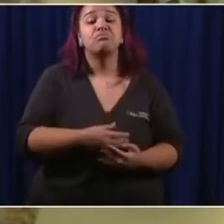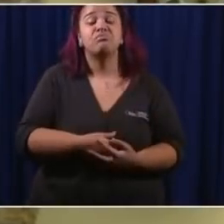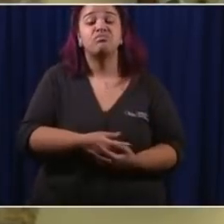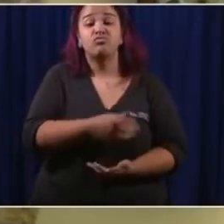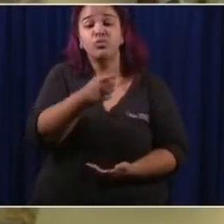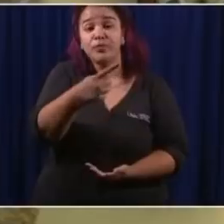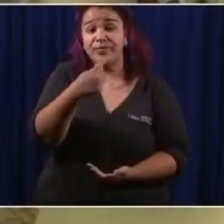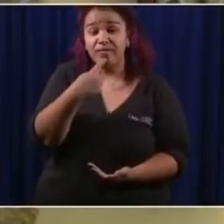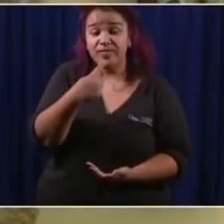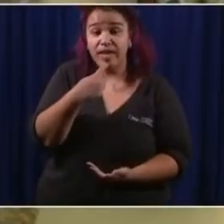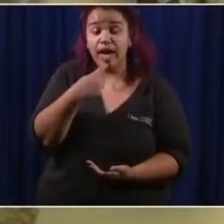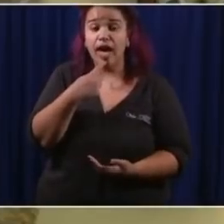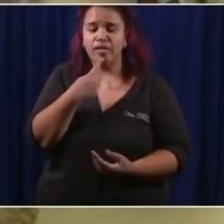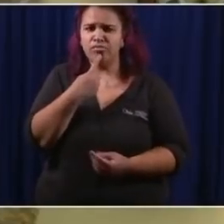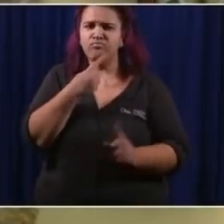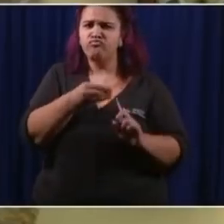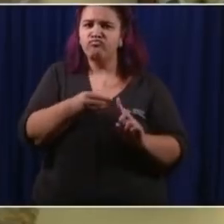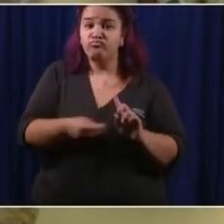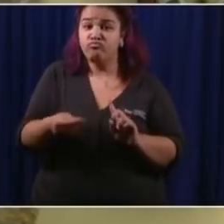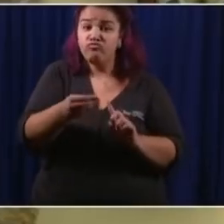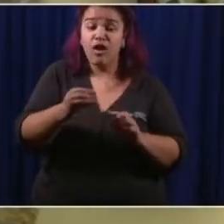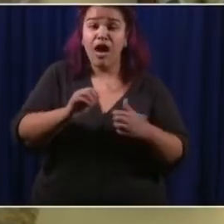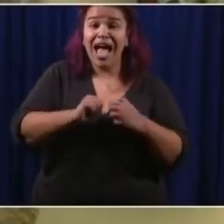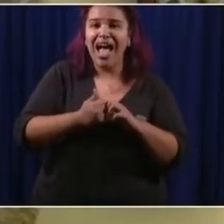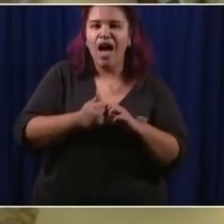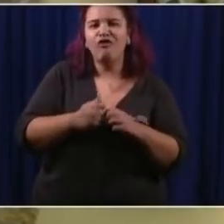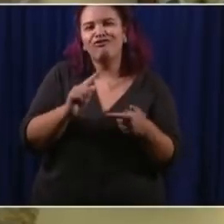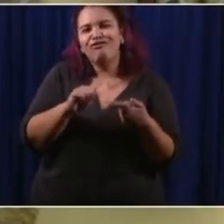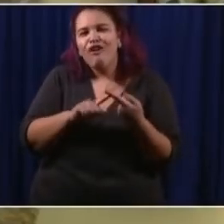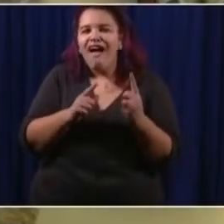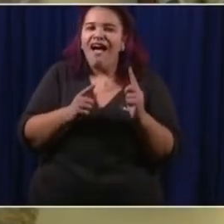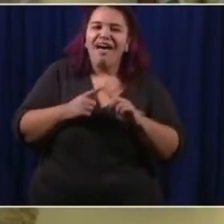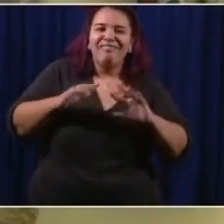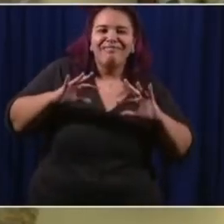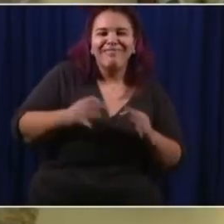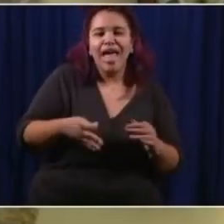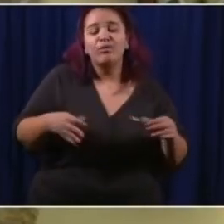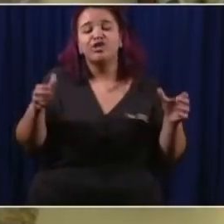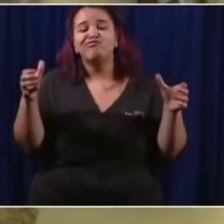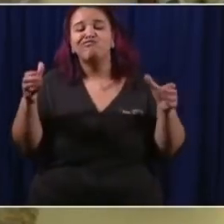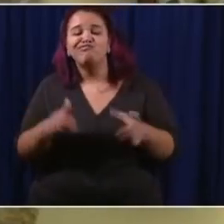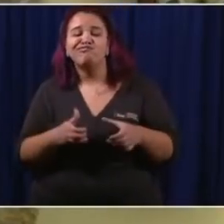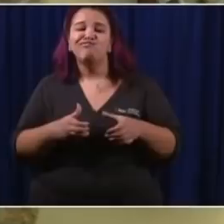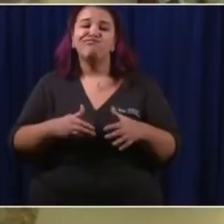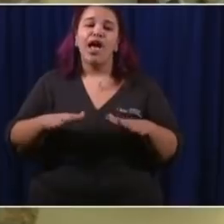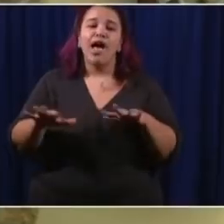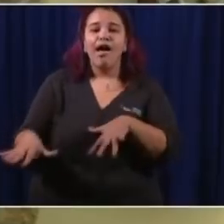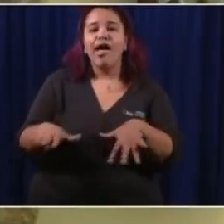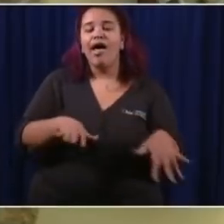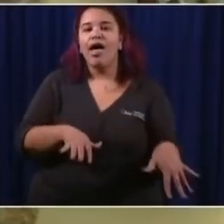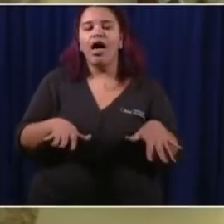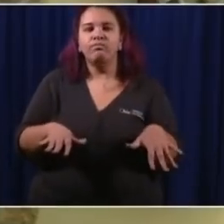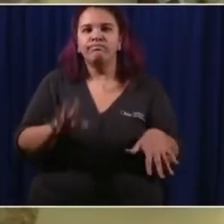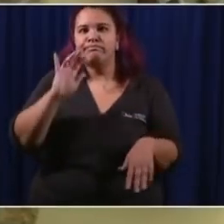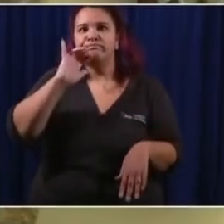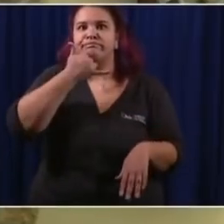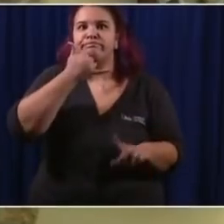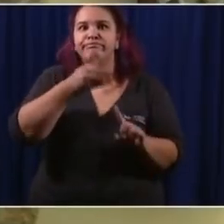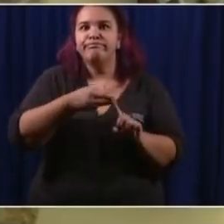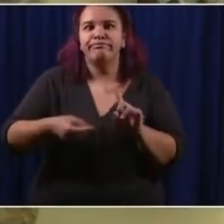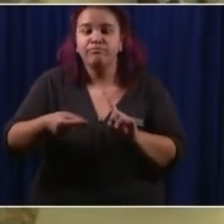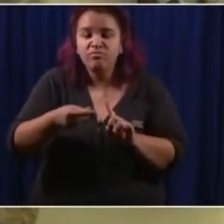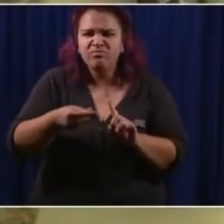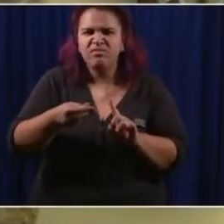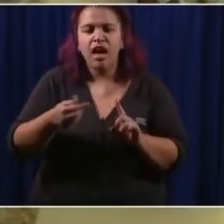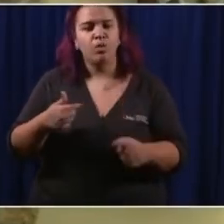spread through informal gatherings. I'm wondering if you can talk about how much of the new cases are coming from the workplace. Is that